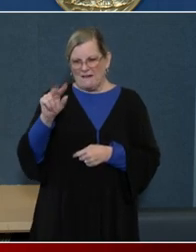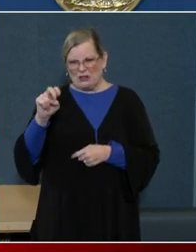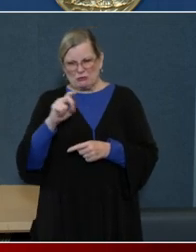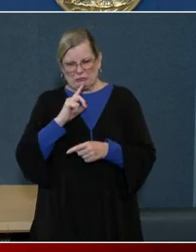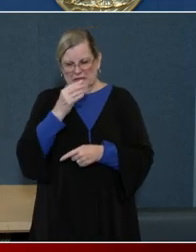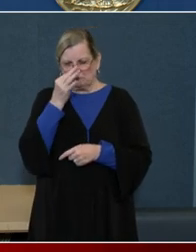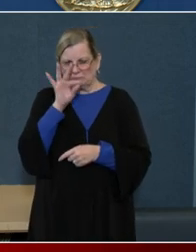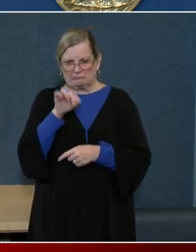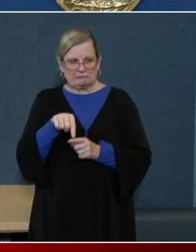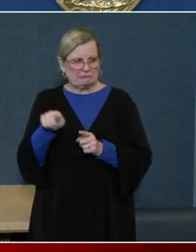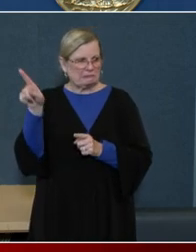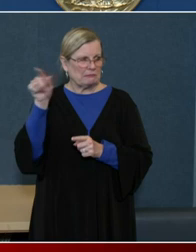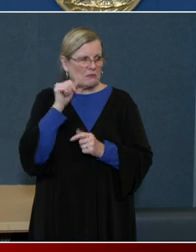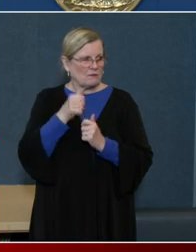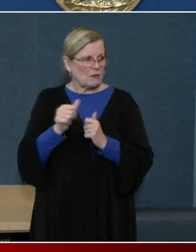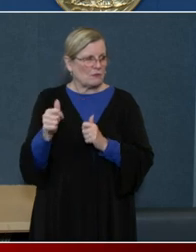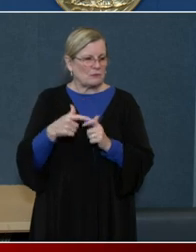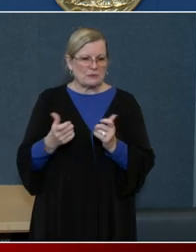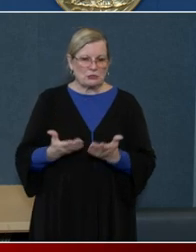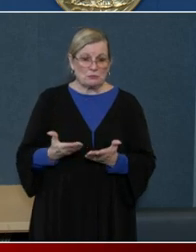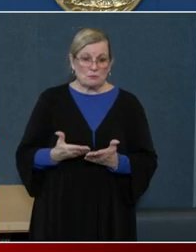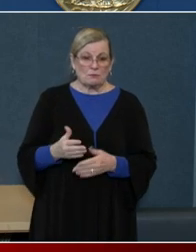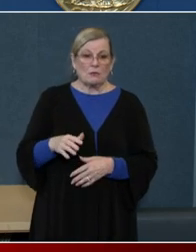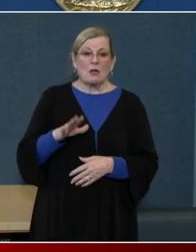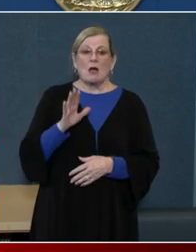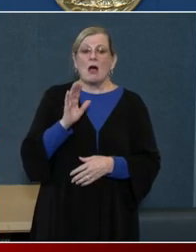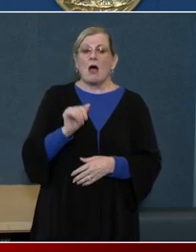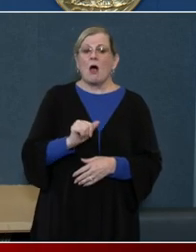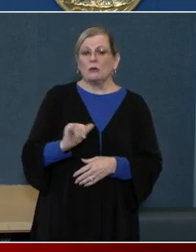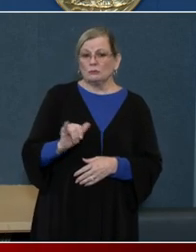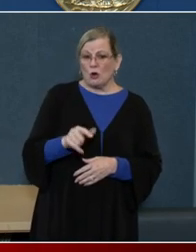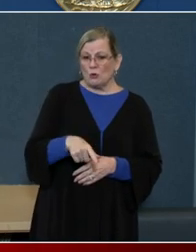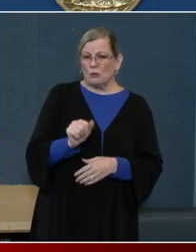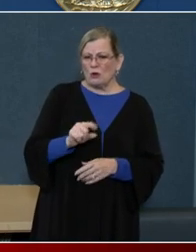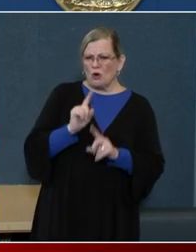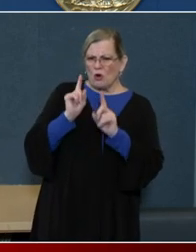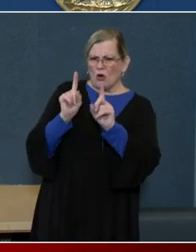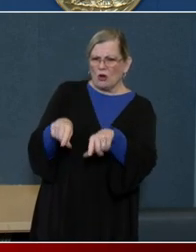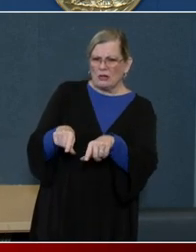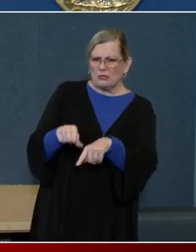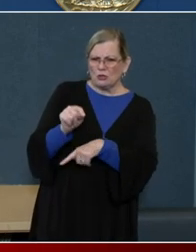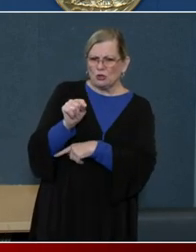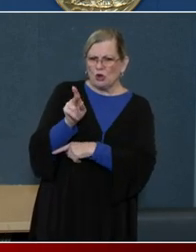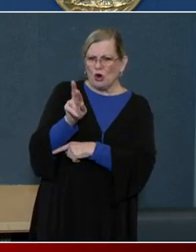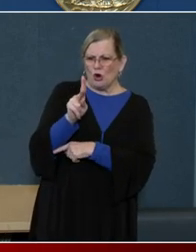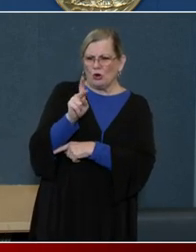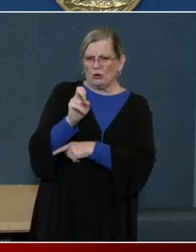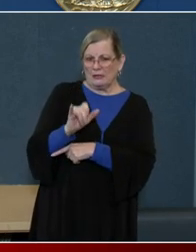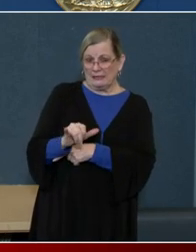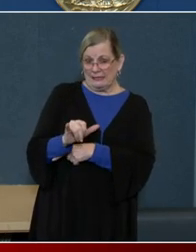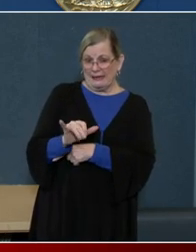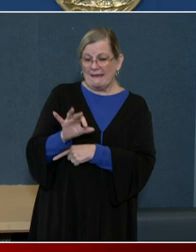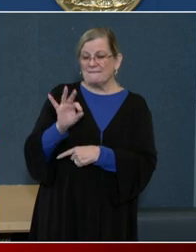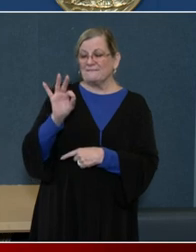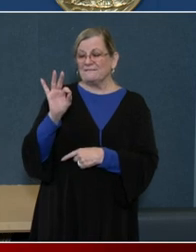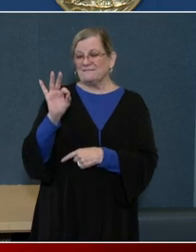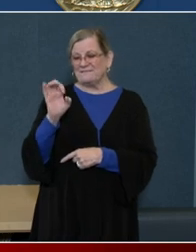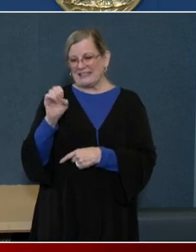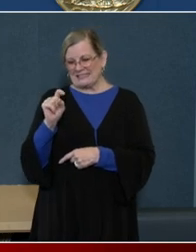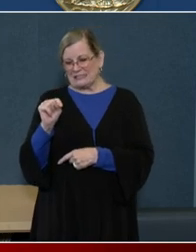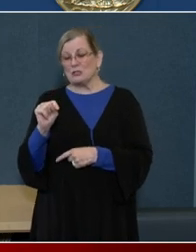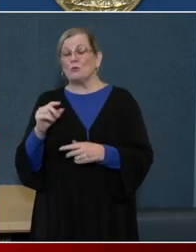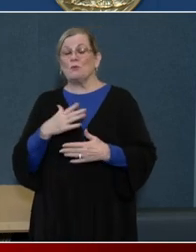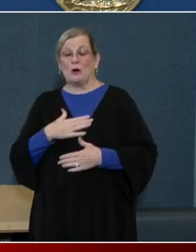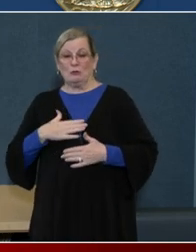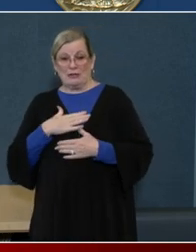Additionally, today you can go to Turkey Thicket Recreation Center from 10 a.m. To 4 p.m., and our evening hours start at